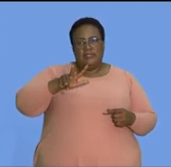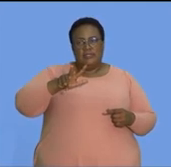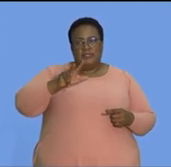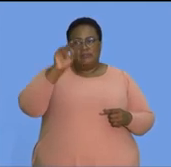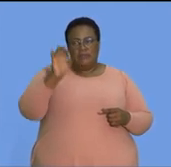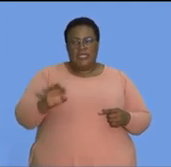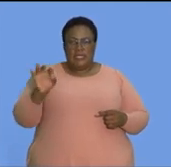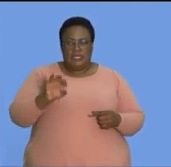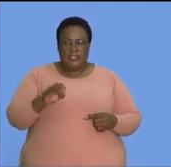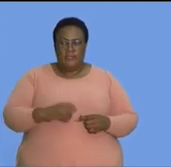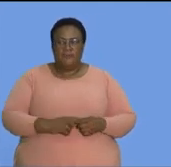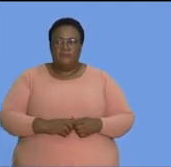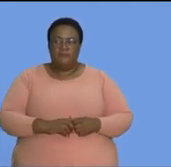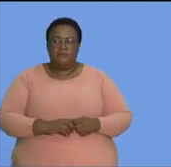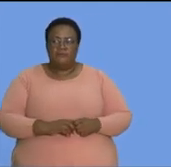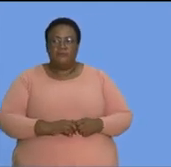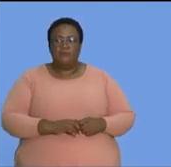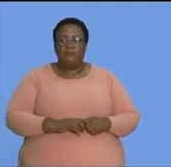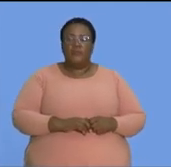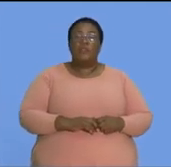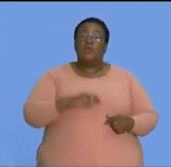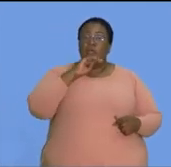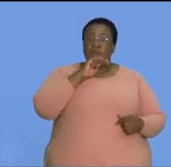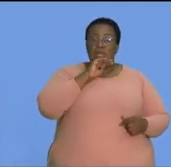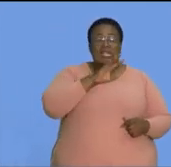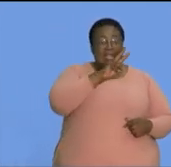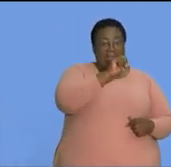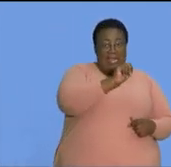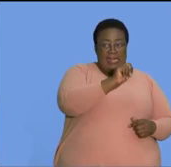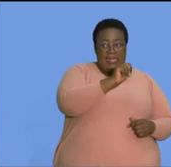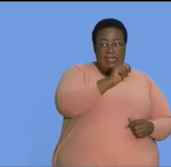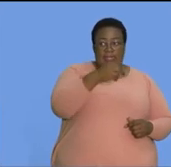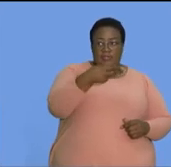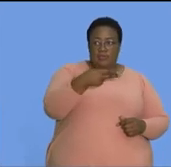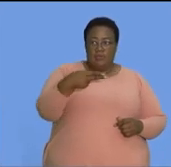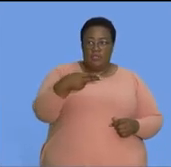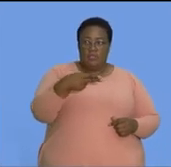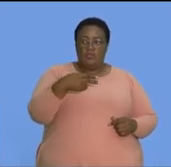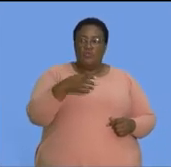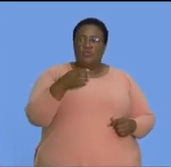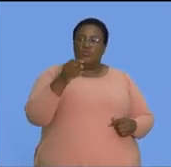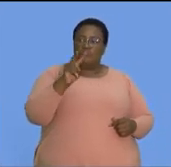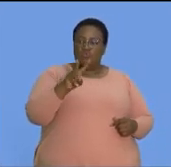2.78%, right? So n will actually be